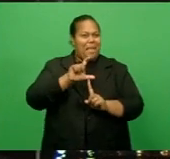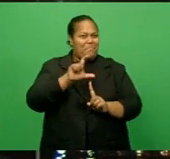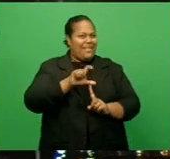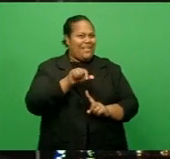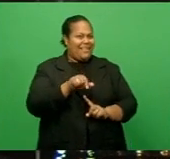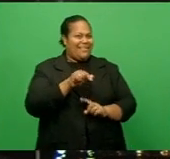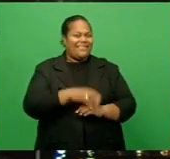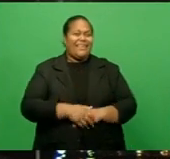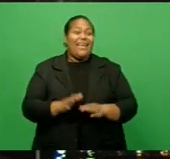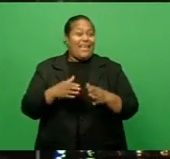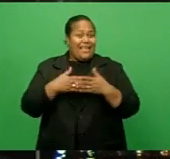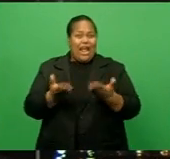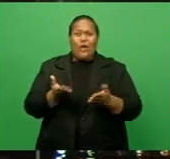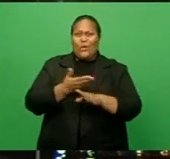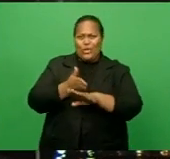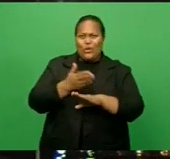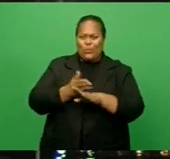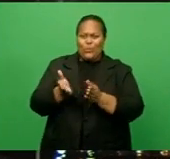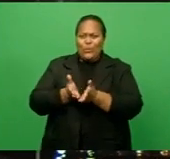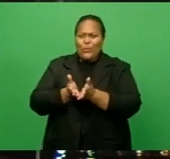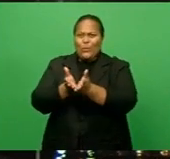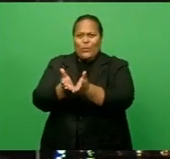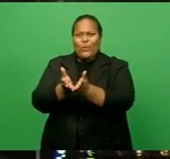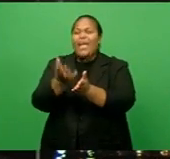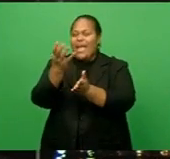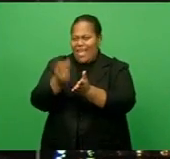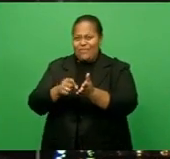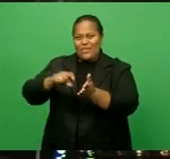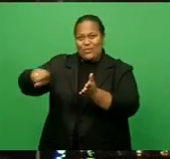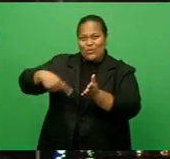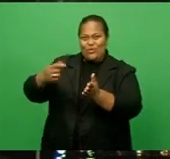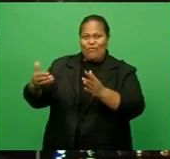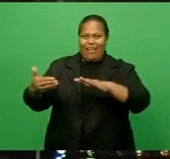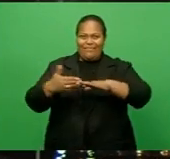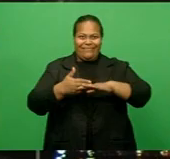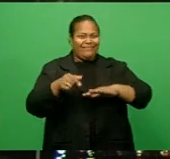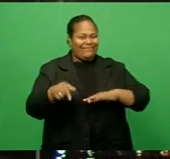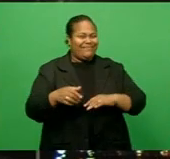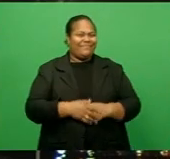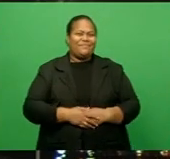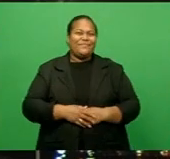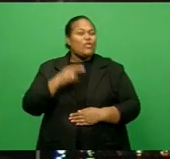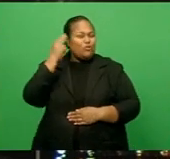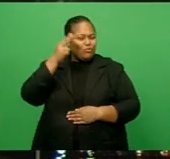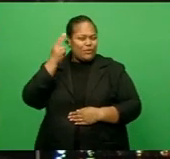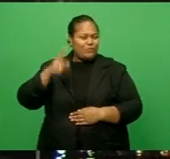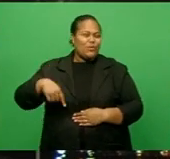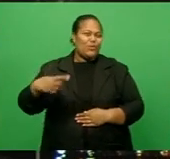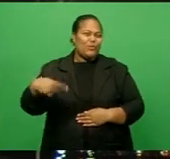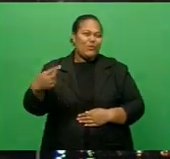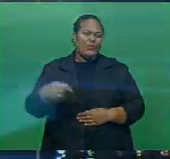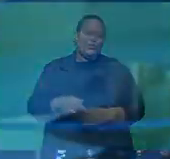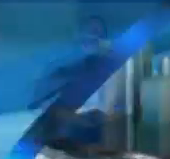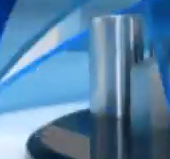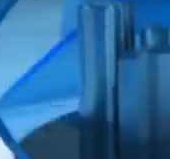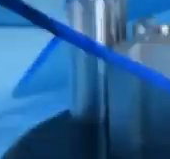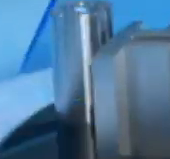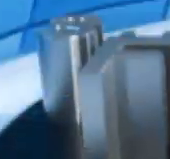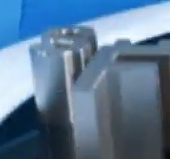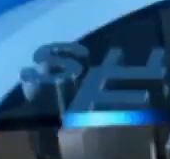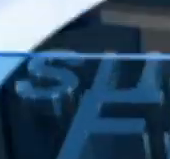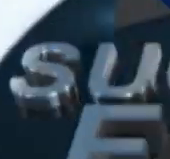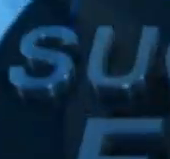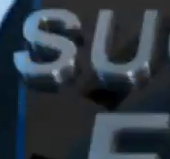berthed outside the Suva harbour, Vakandranu's dreams continue. Vinina Rakautonga with tonight's success story.